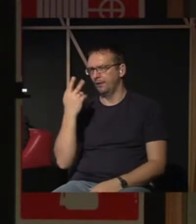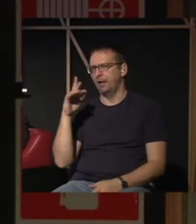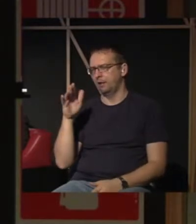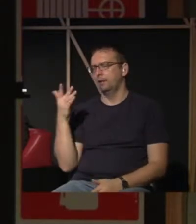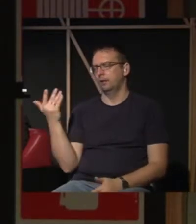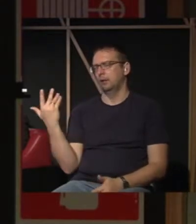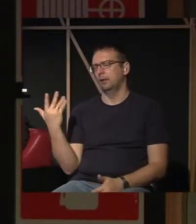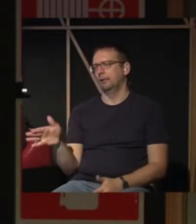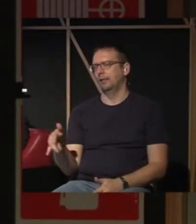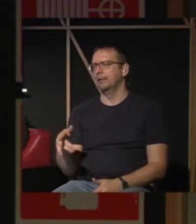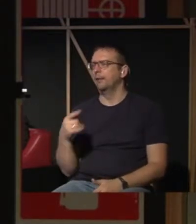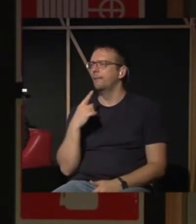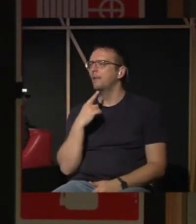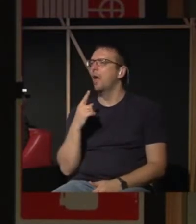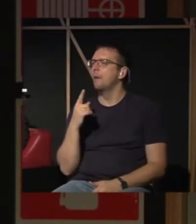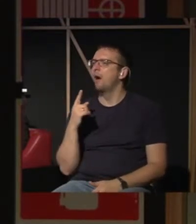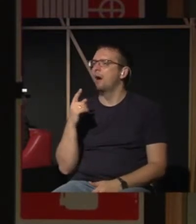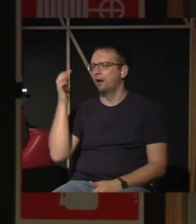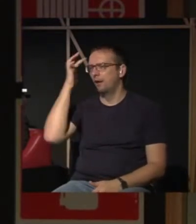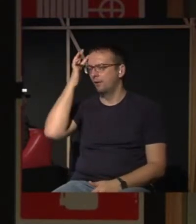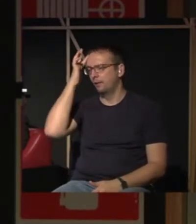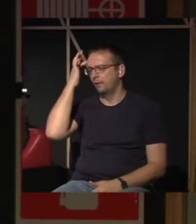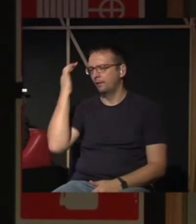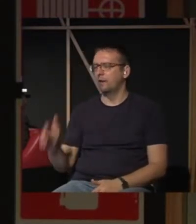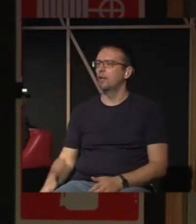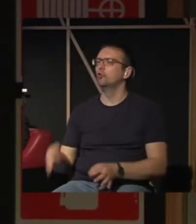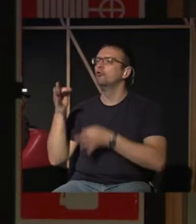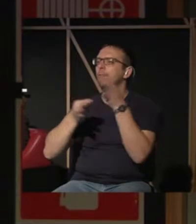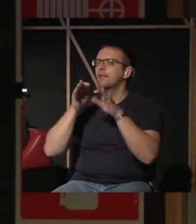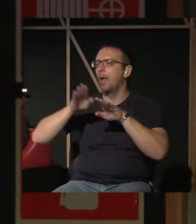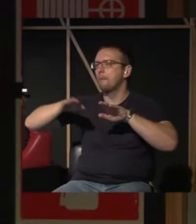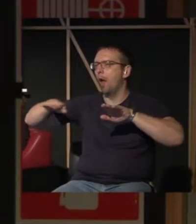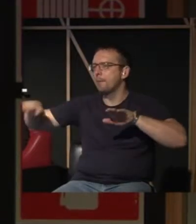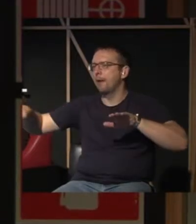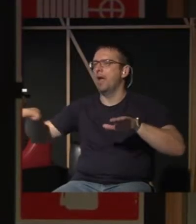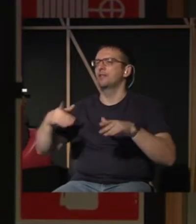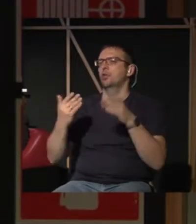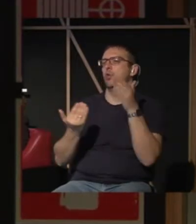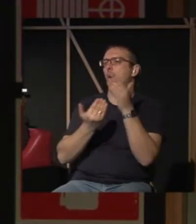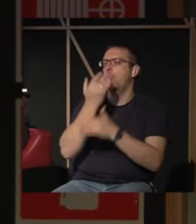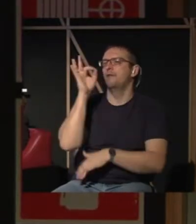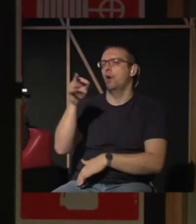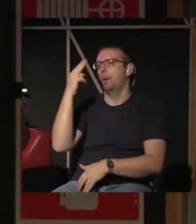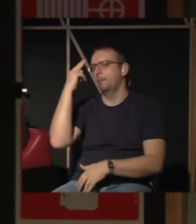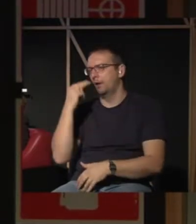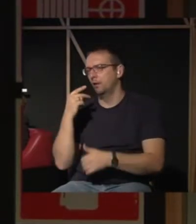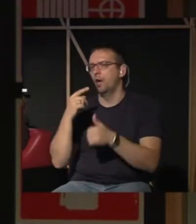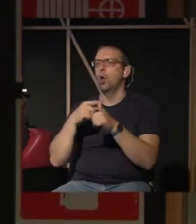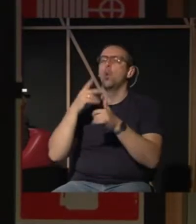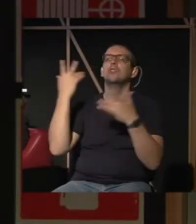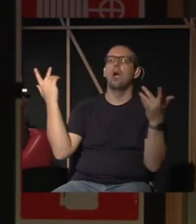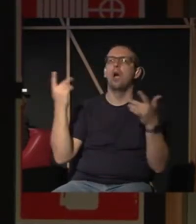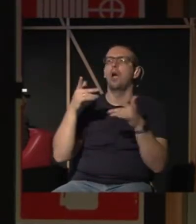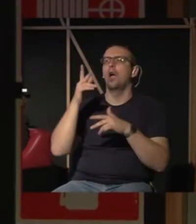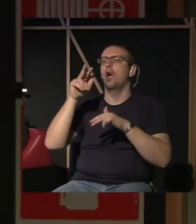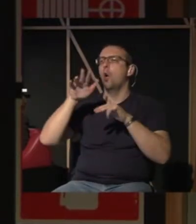parking made available, and that was in great part because of the transportation department from the local organizing committee, because according